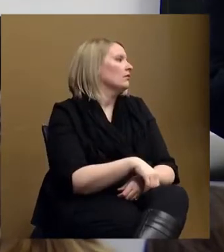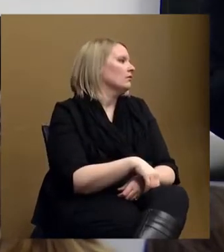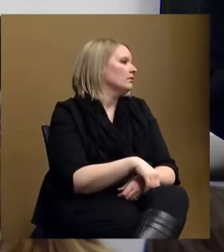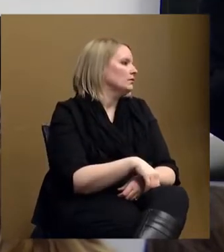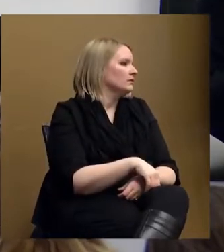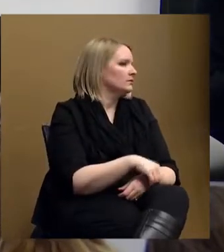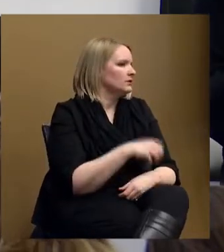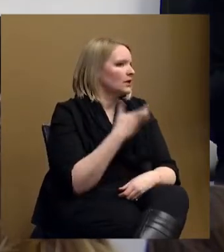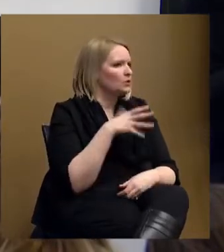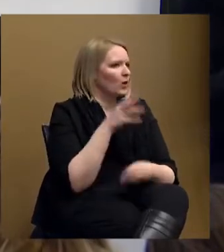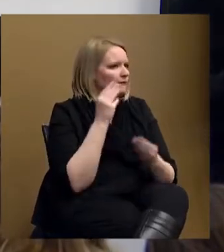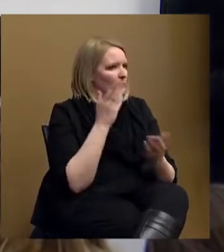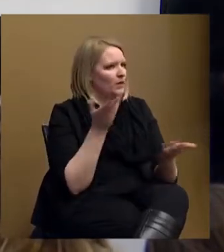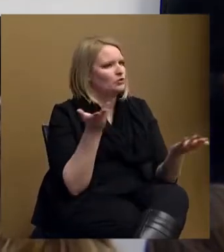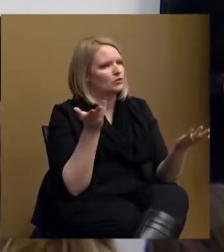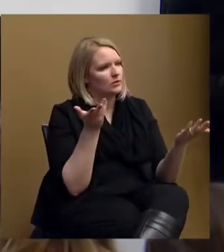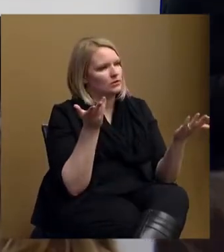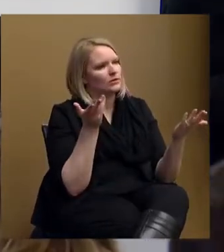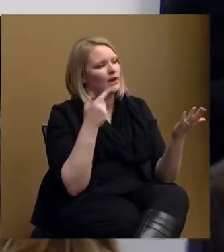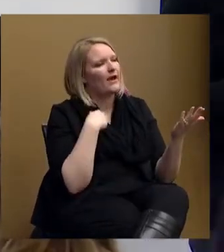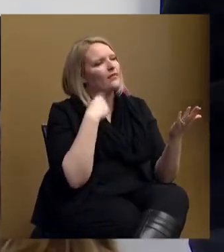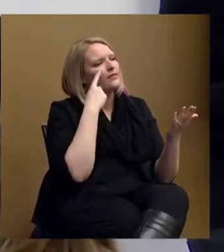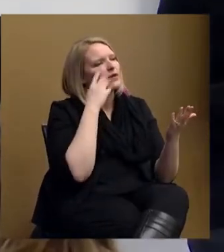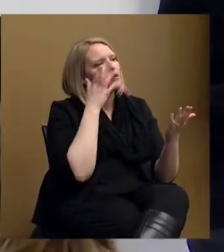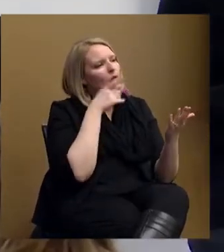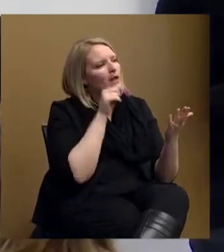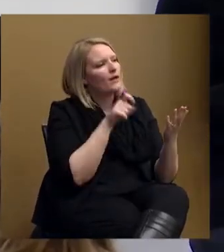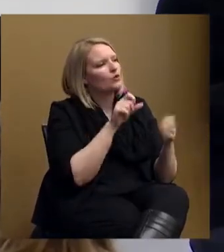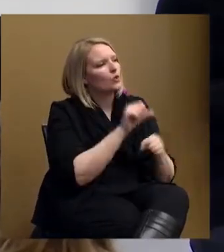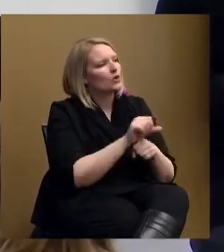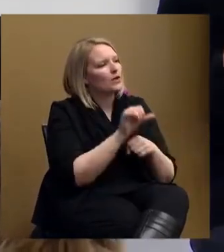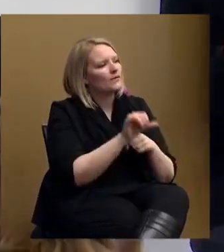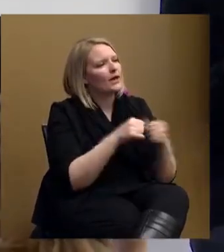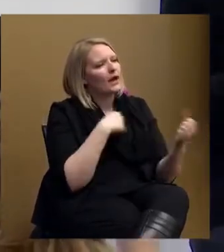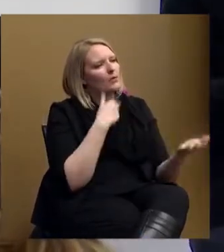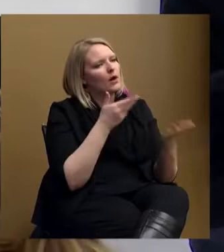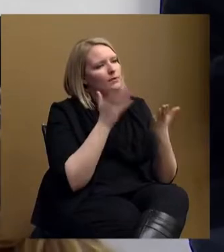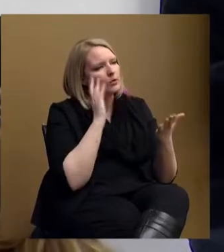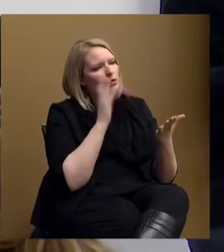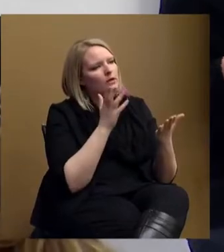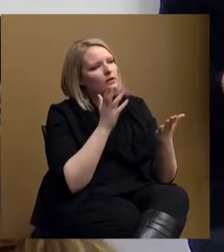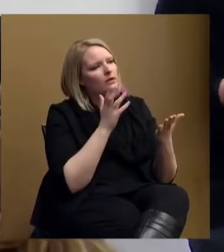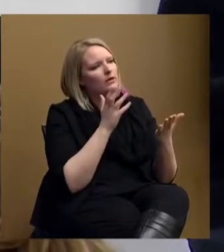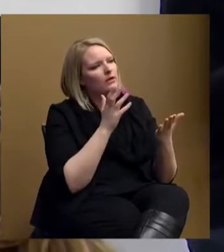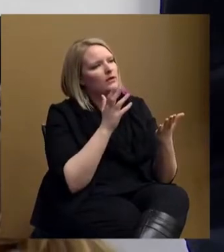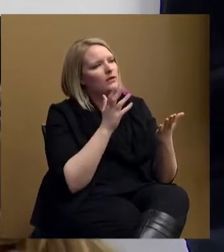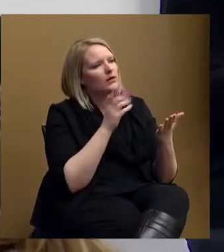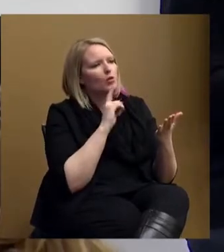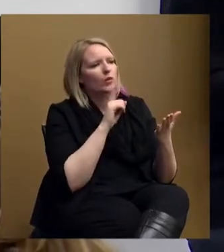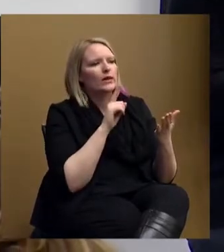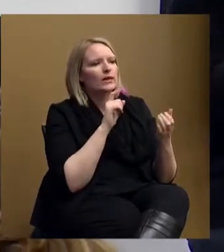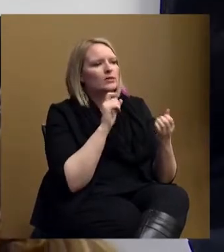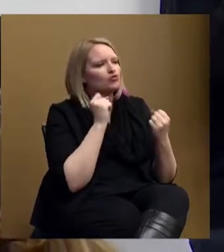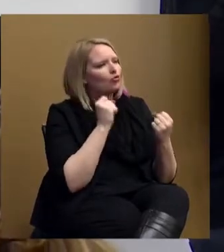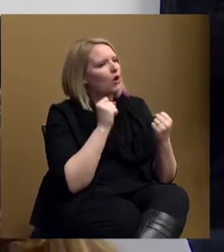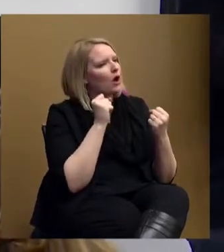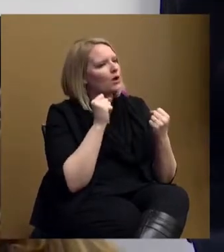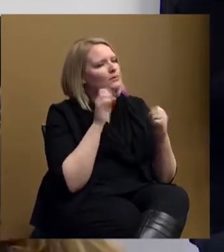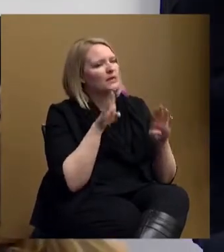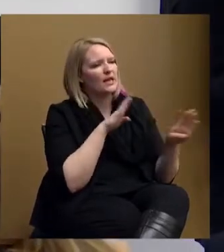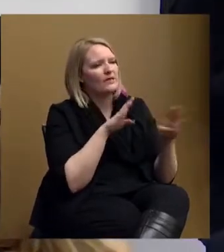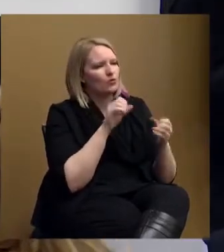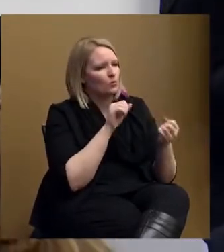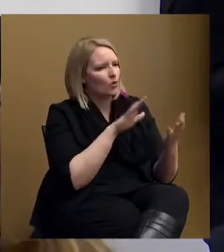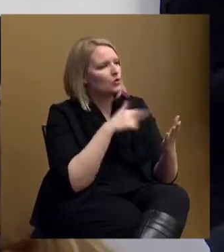it. Okay? But I do think you're going to have to work on that. I would probably take a very behavioral approach like you're doing.